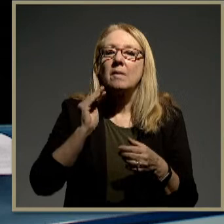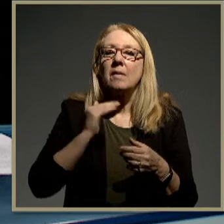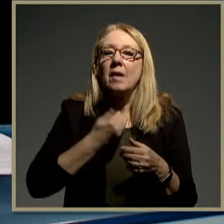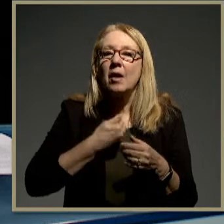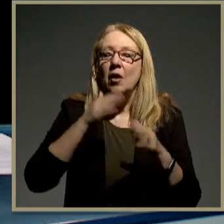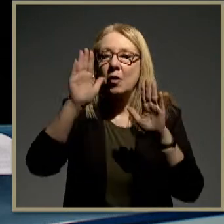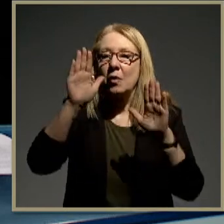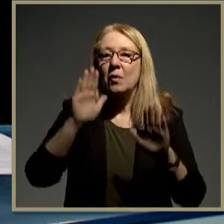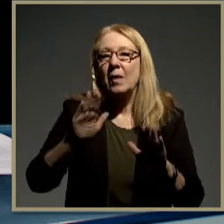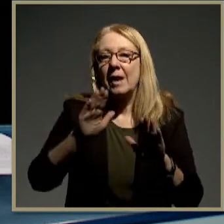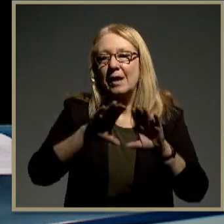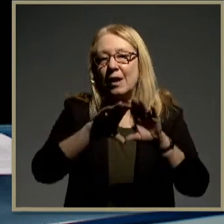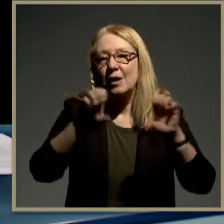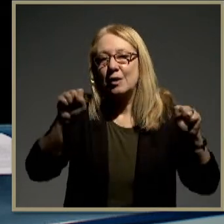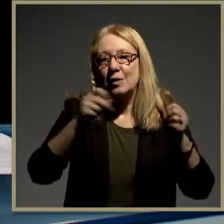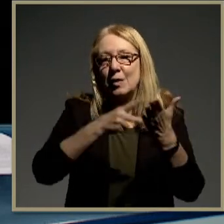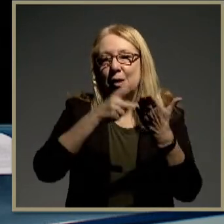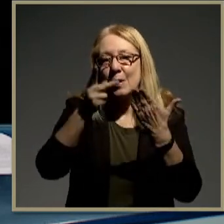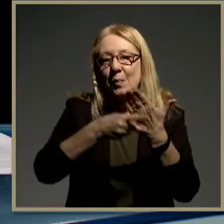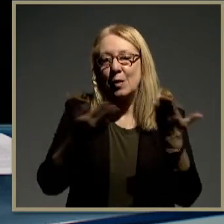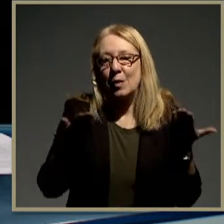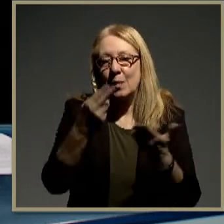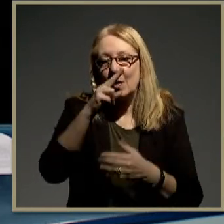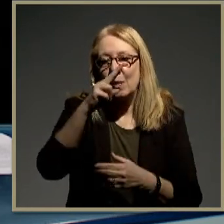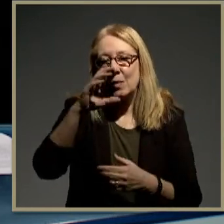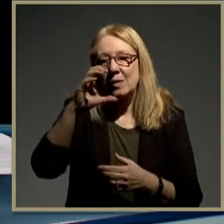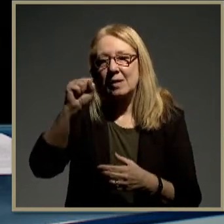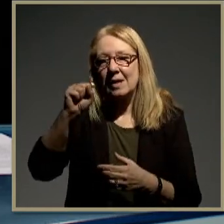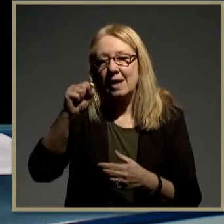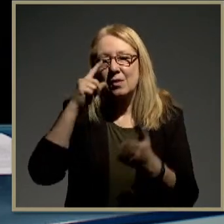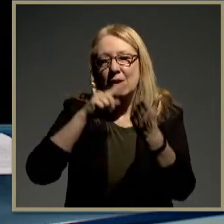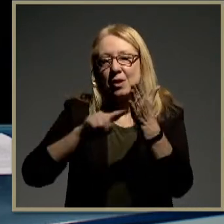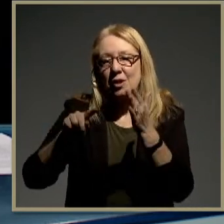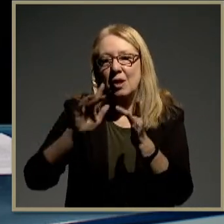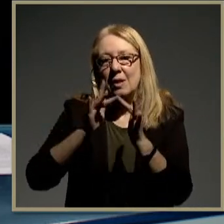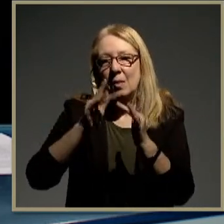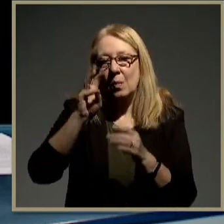degree programs offered here. I encourage you to check out the website,